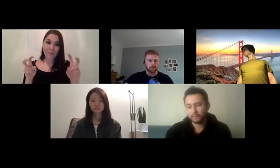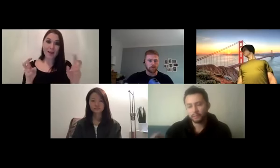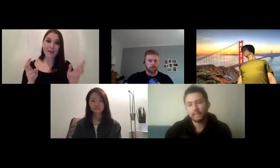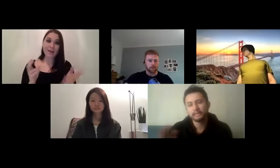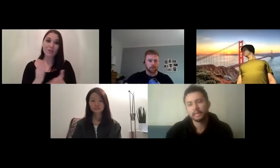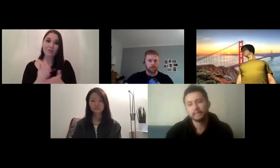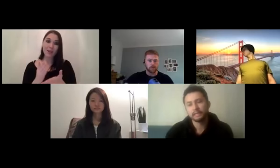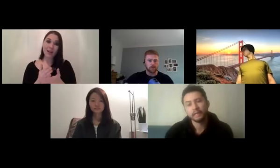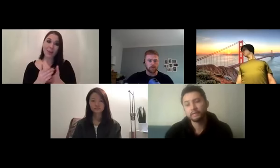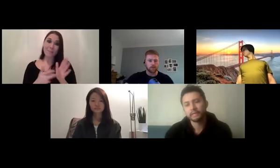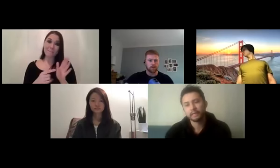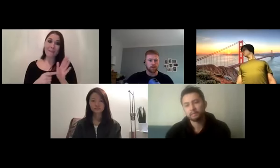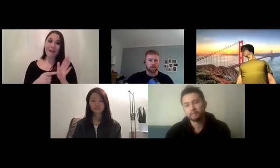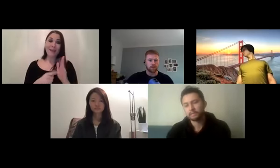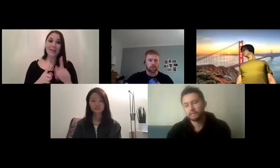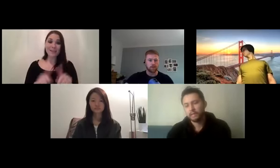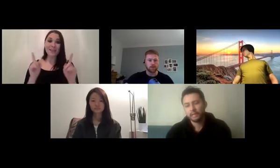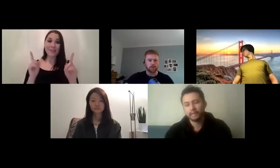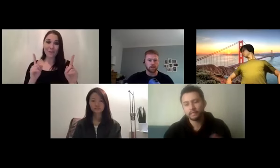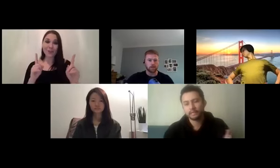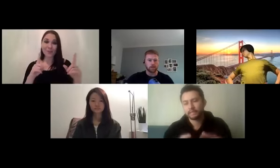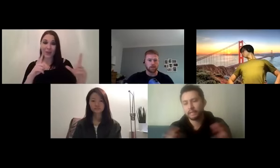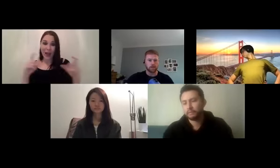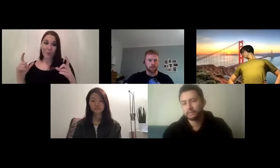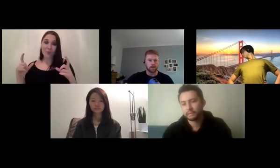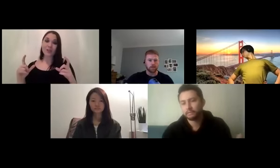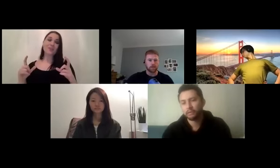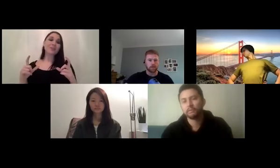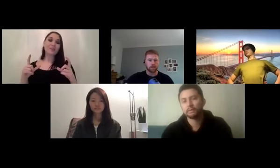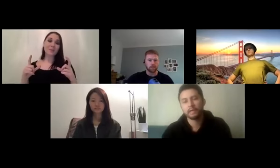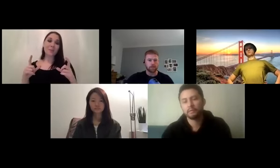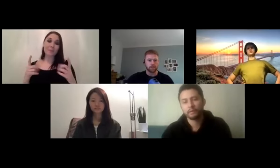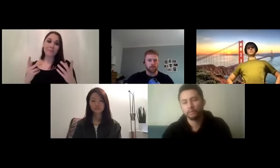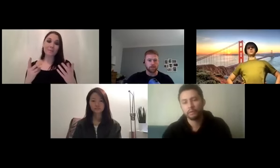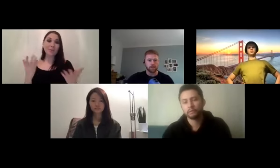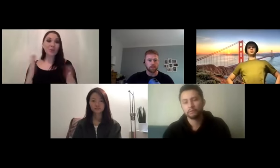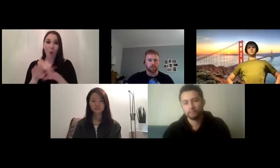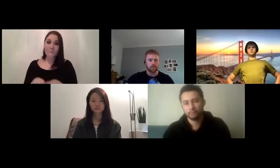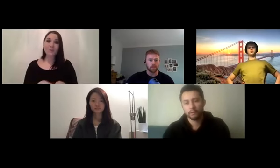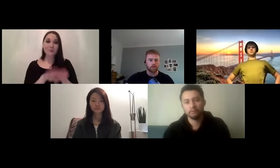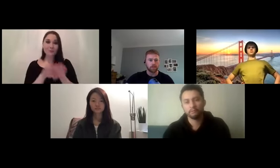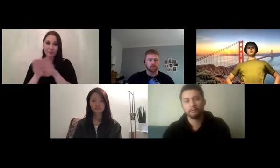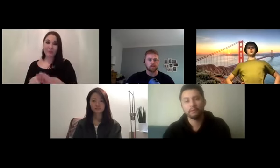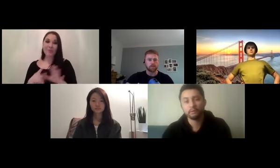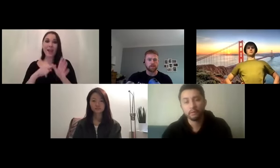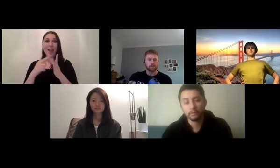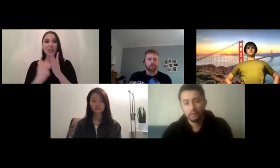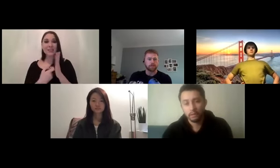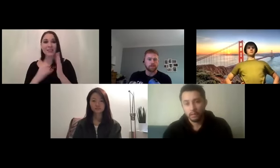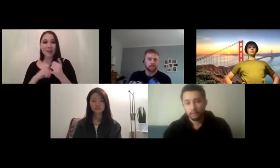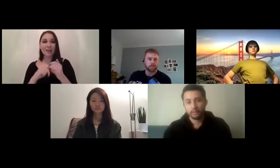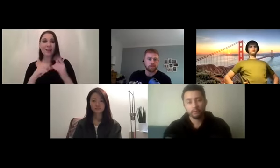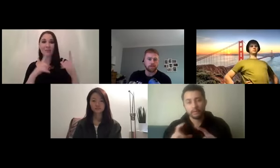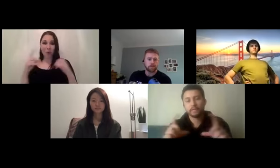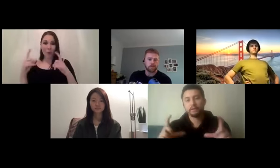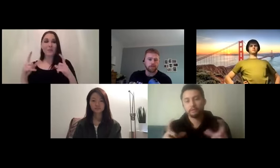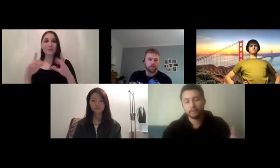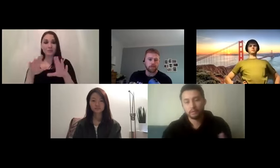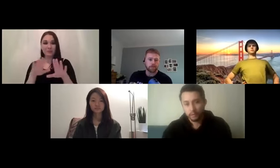difference between line scan and area scan cameras. An area scan camera is the common camera we are all familiar with